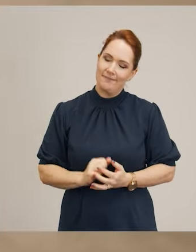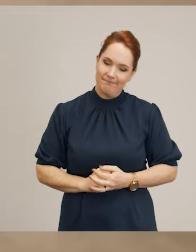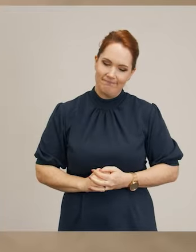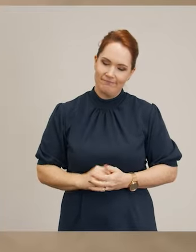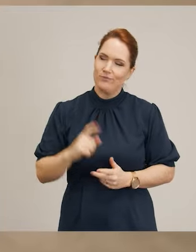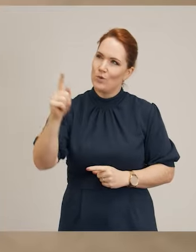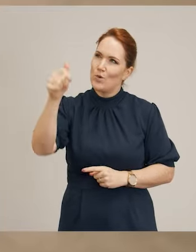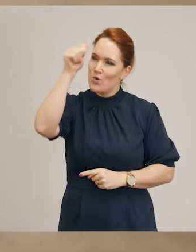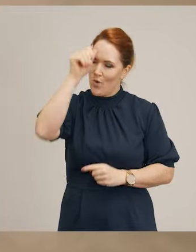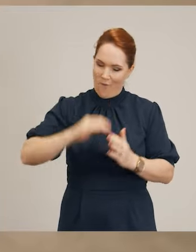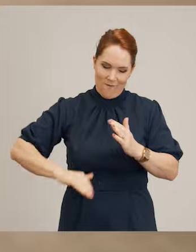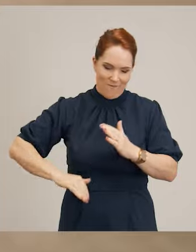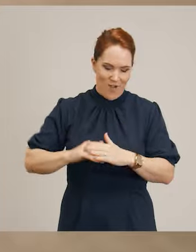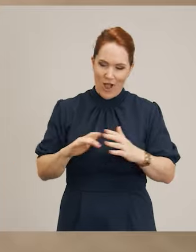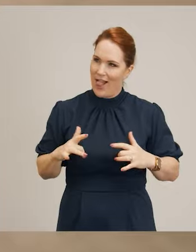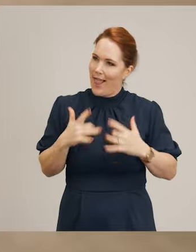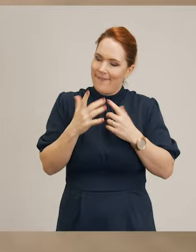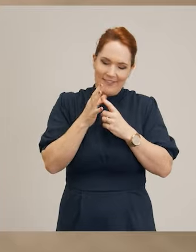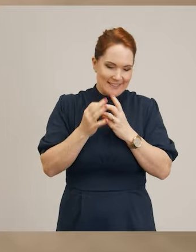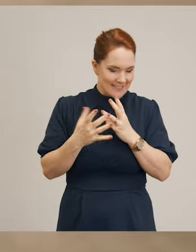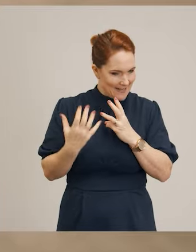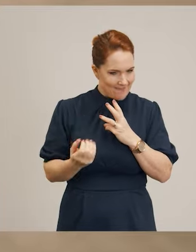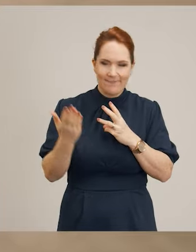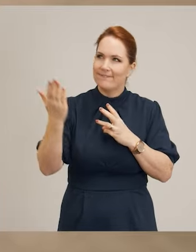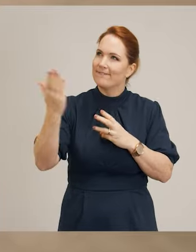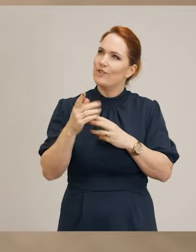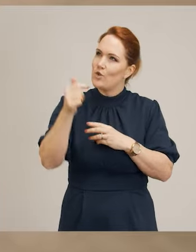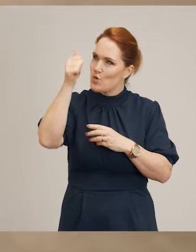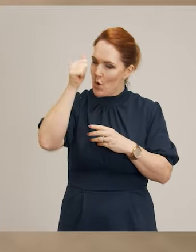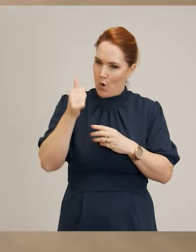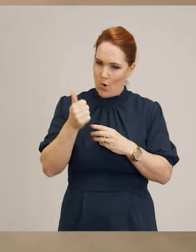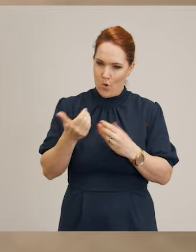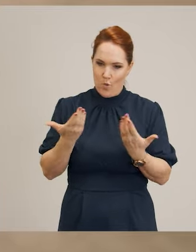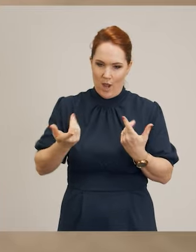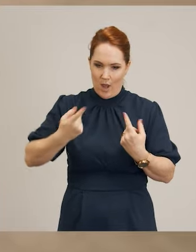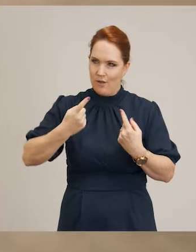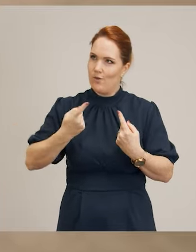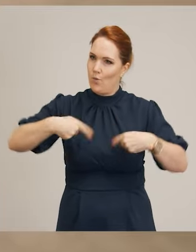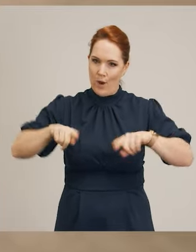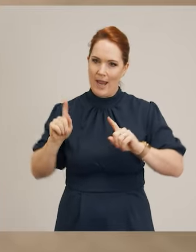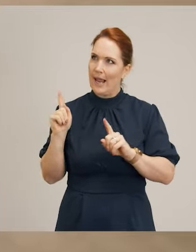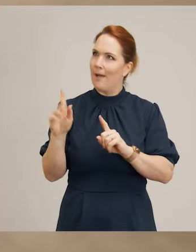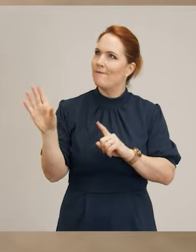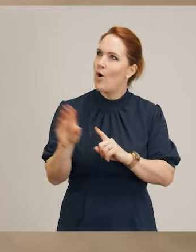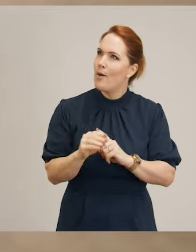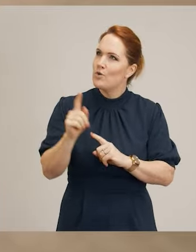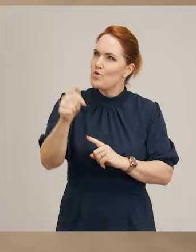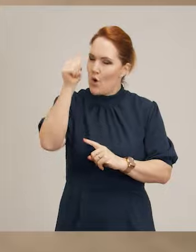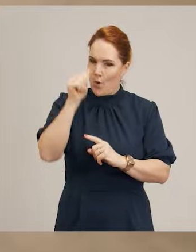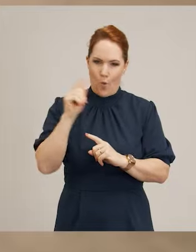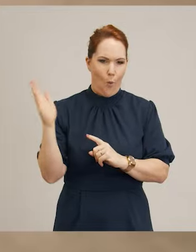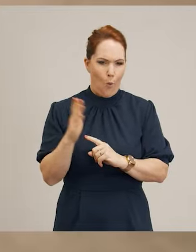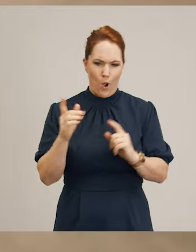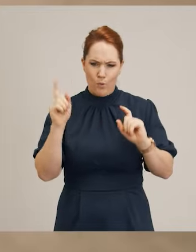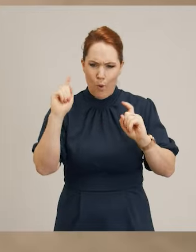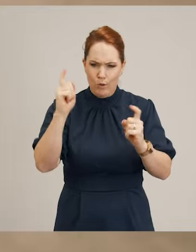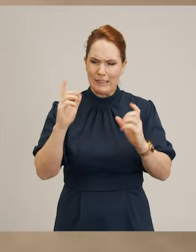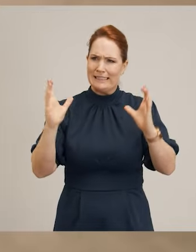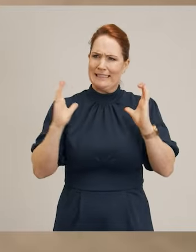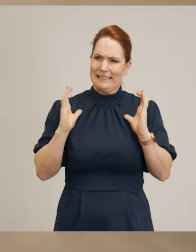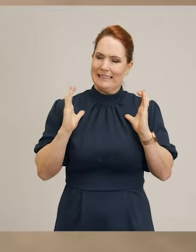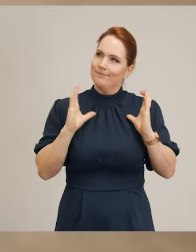you know all the details of our lives. You know how we've come today. You know the things that are concerning us and worrying us. And so we